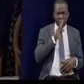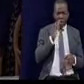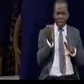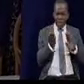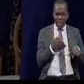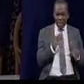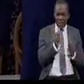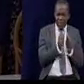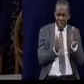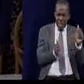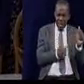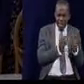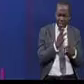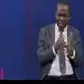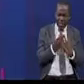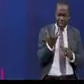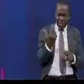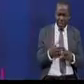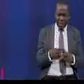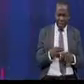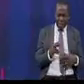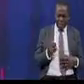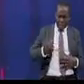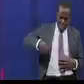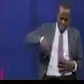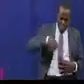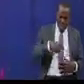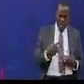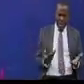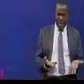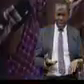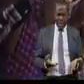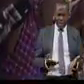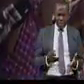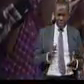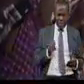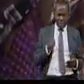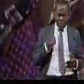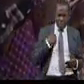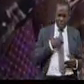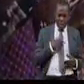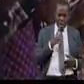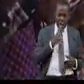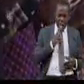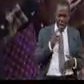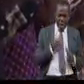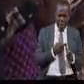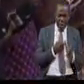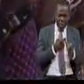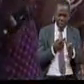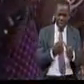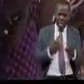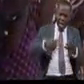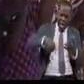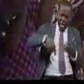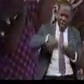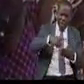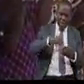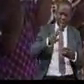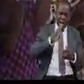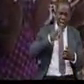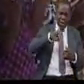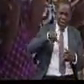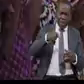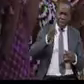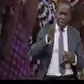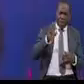We, as the people of God, we're running around our Jericho walls. Amen. All the Jericho